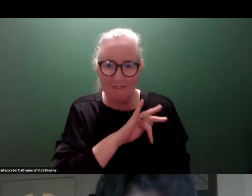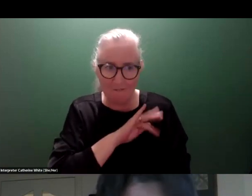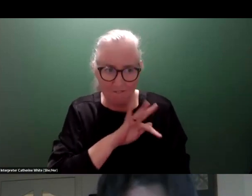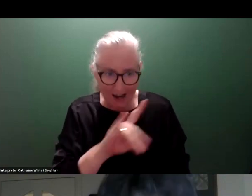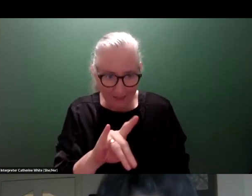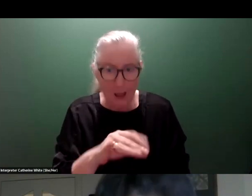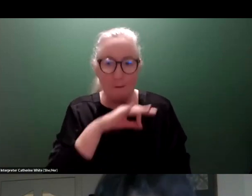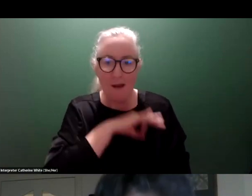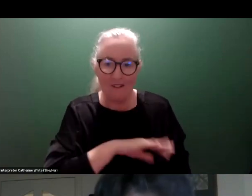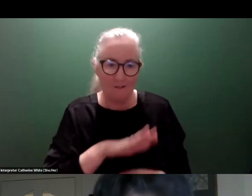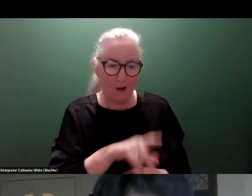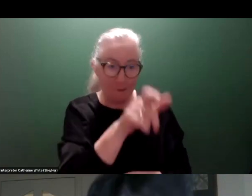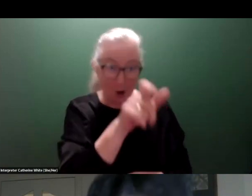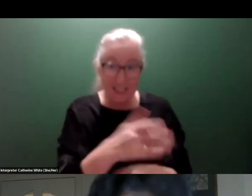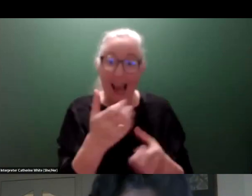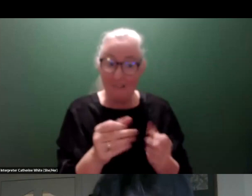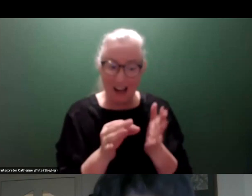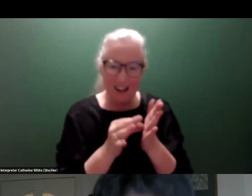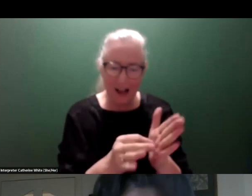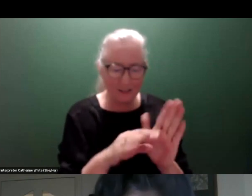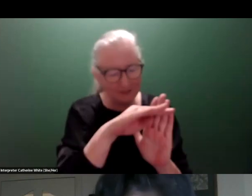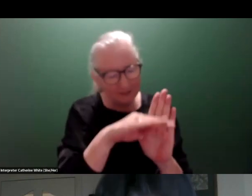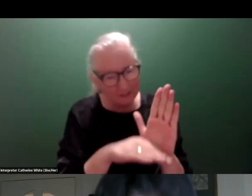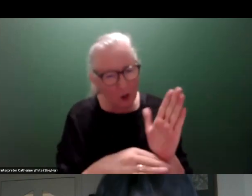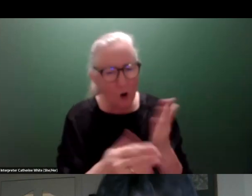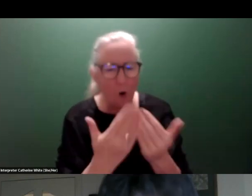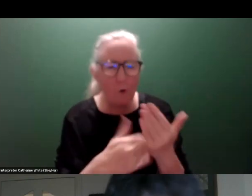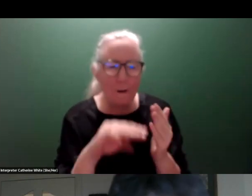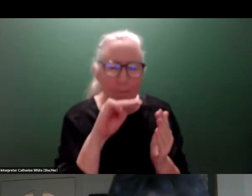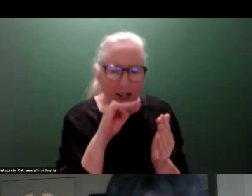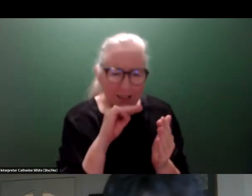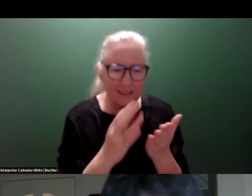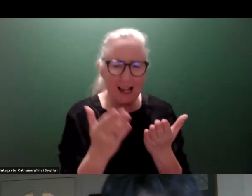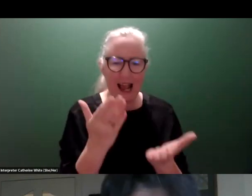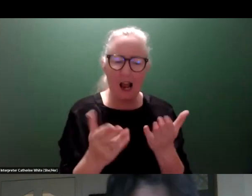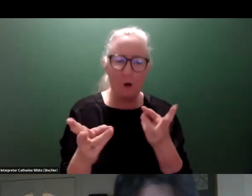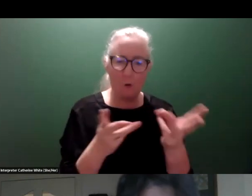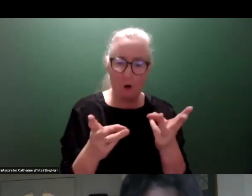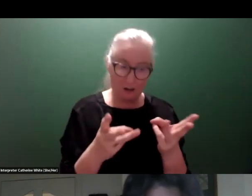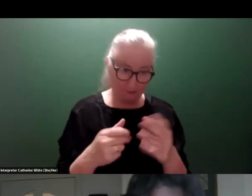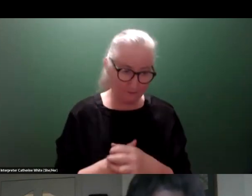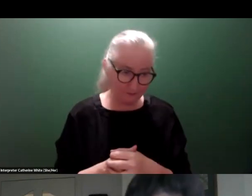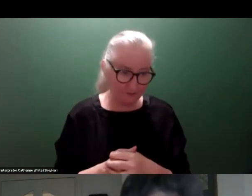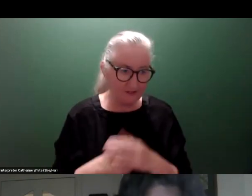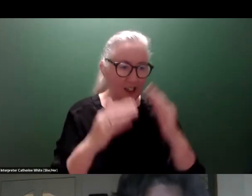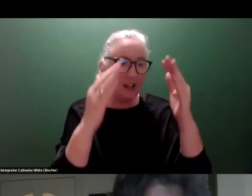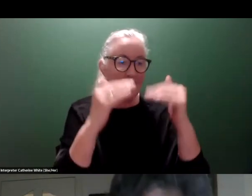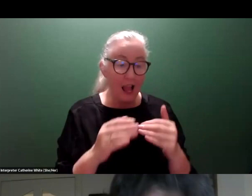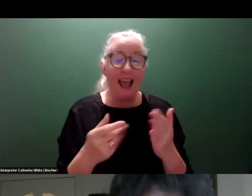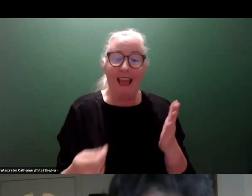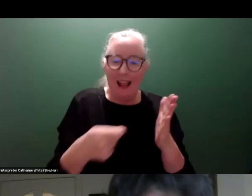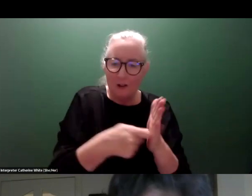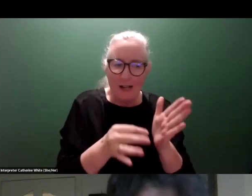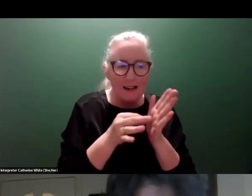the person. So guidance is provided on what that means and how that works. Guidance is also provided